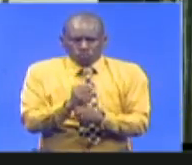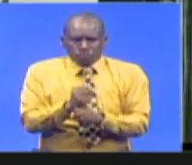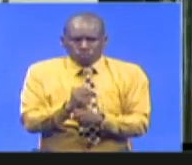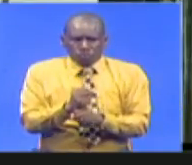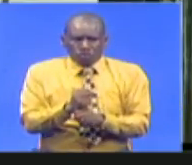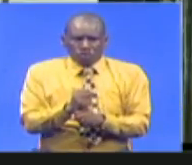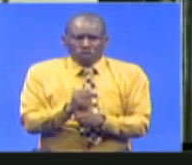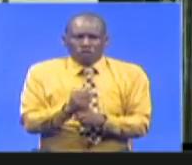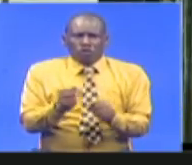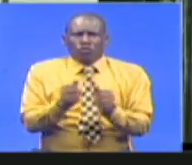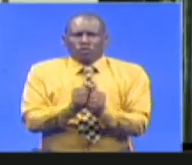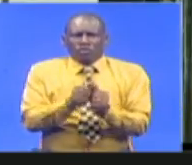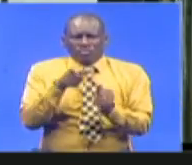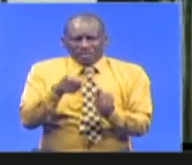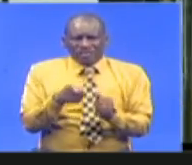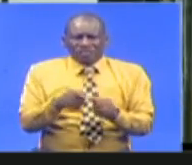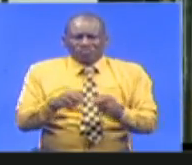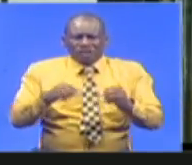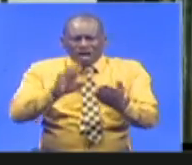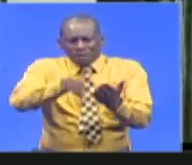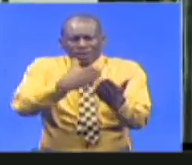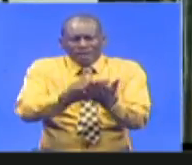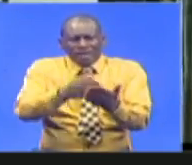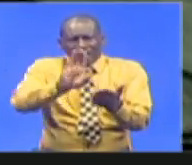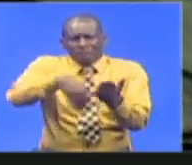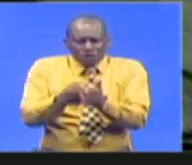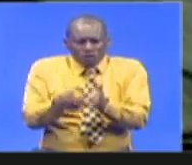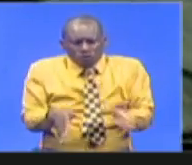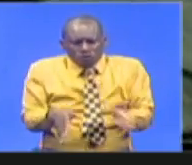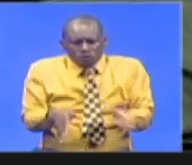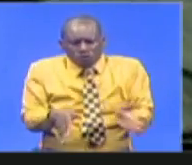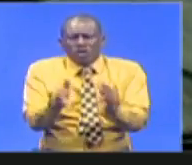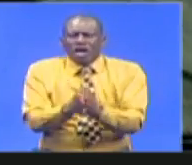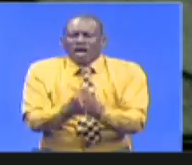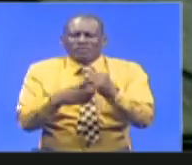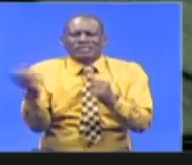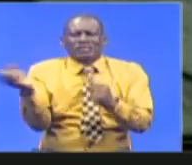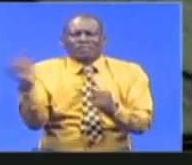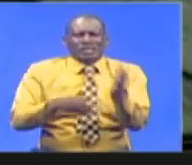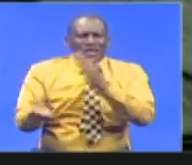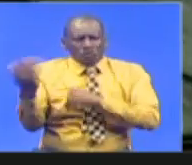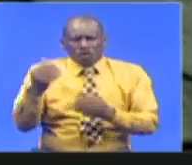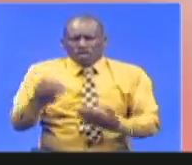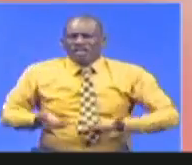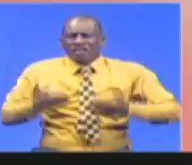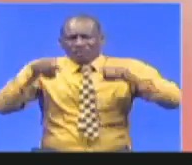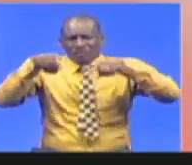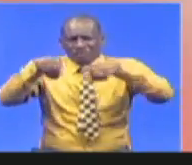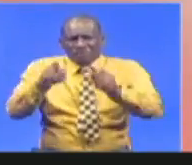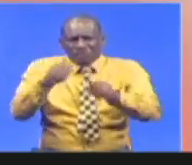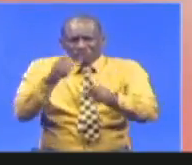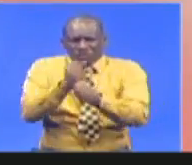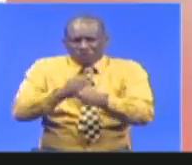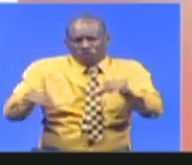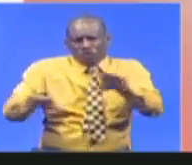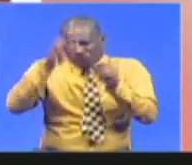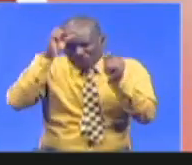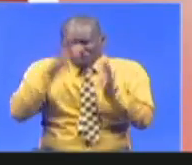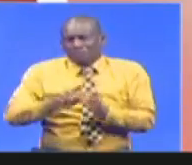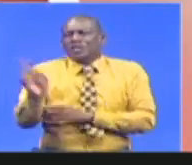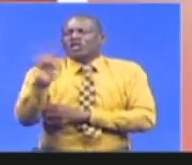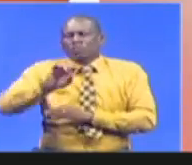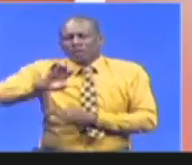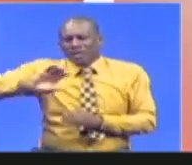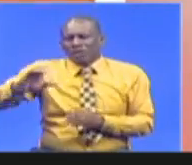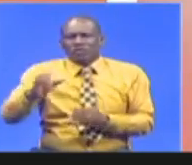the proverbial streets for vacancies. And it's why 6 months ago he offered himself up for the job of Deputy Governor Nairobi